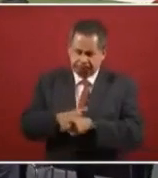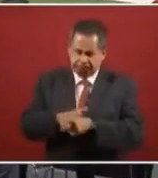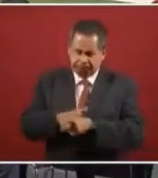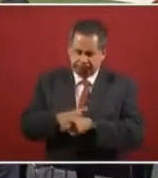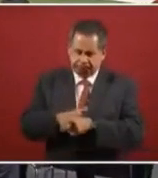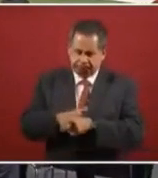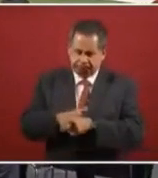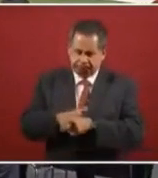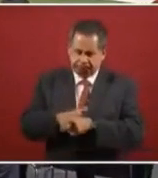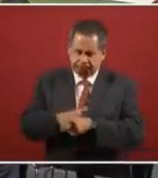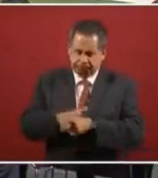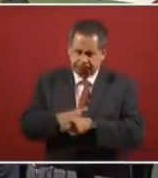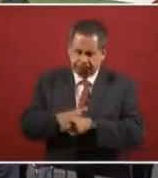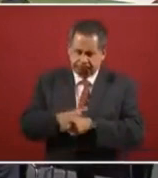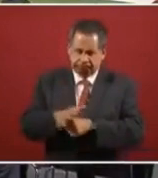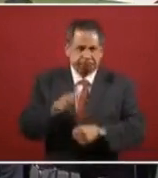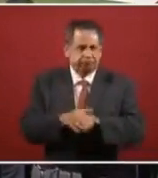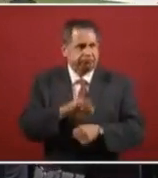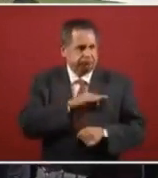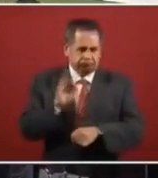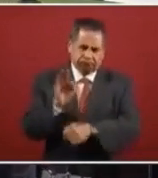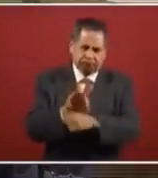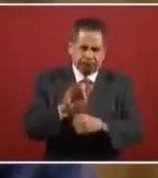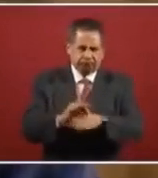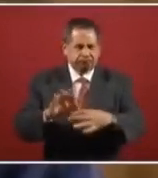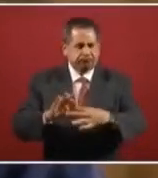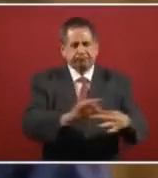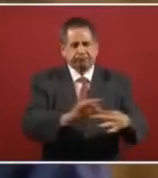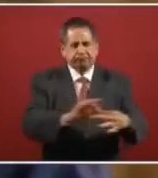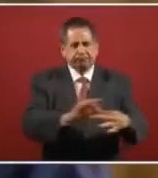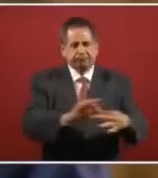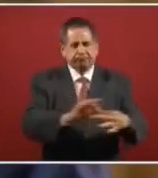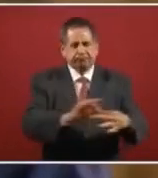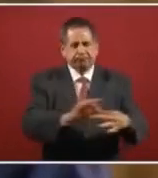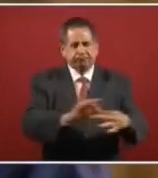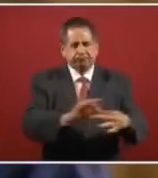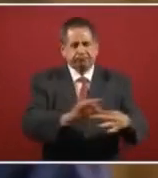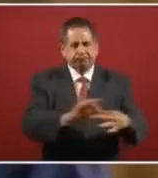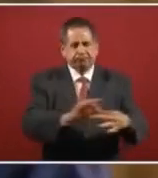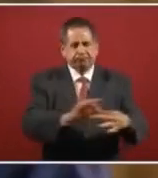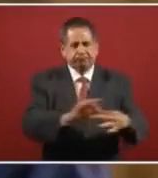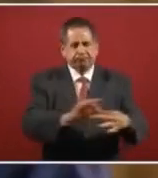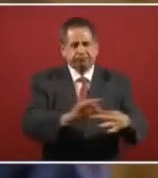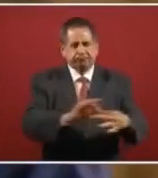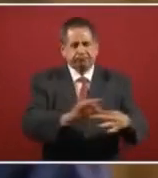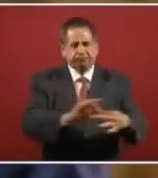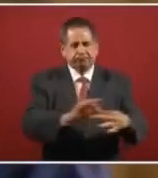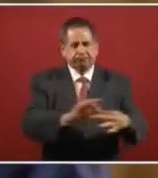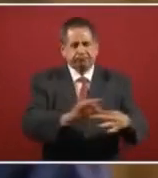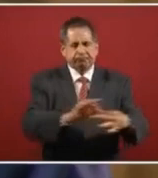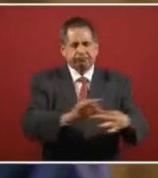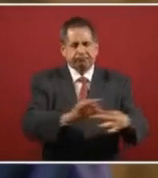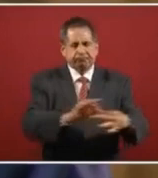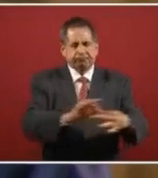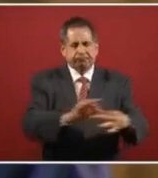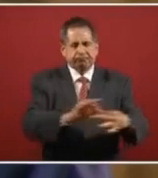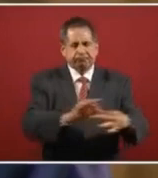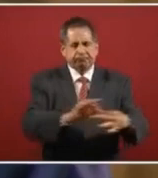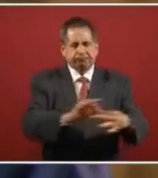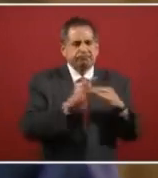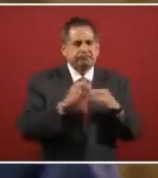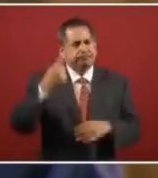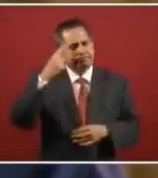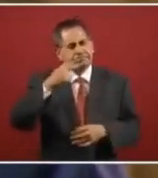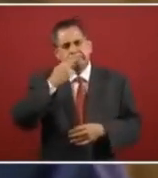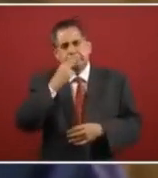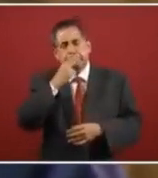the United States laws to to the end to prevent